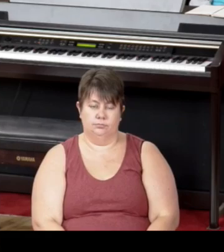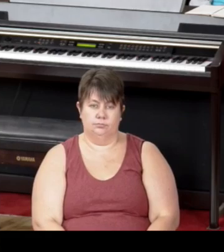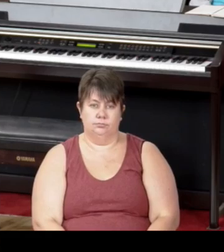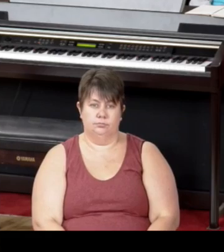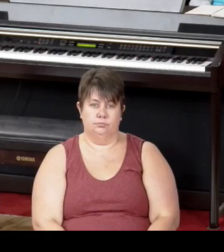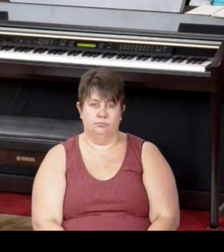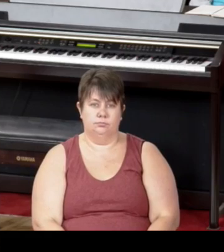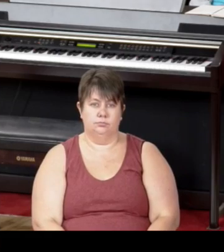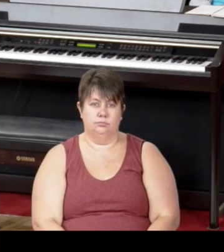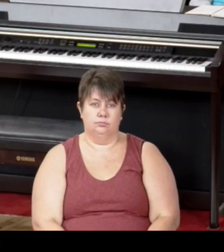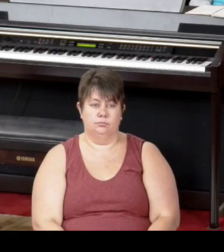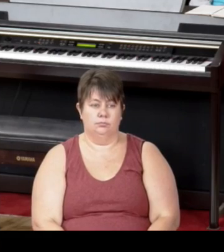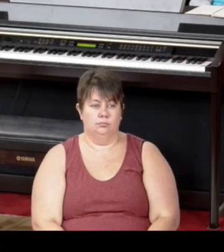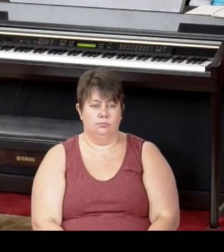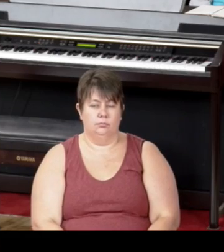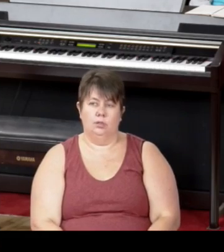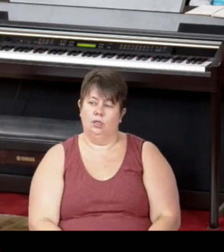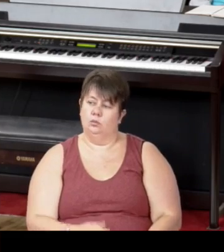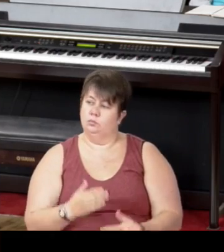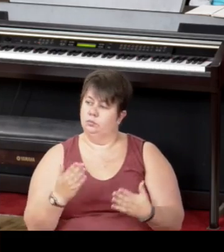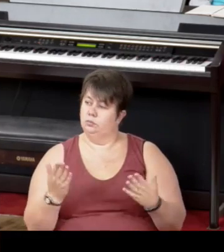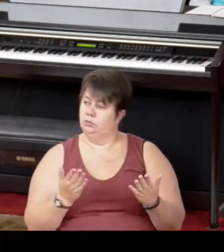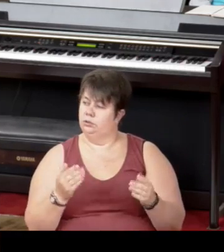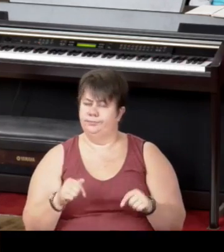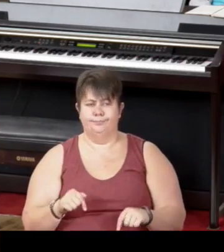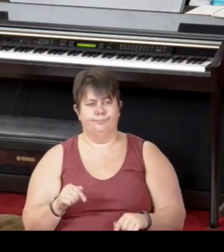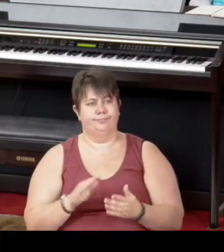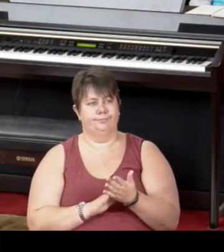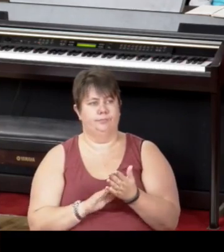And so where does that leave us today?